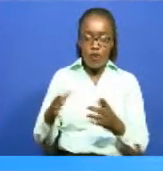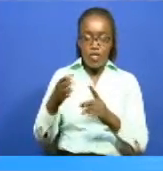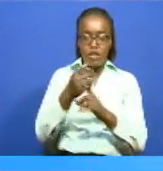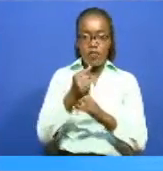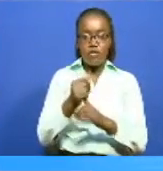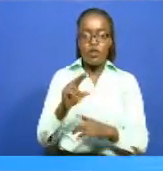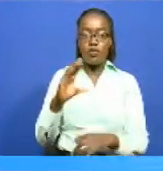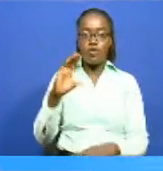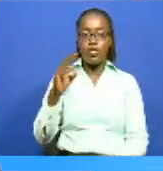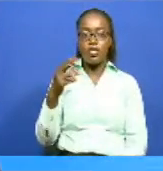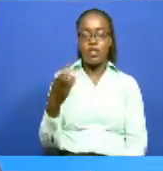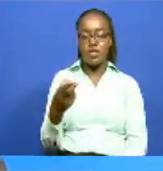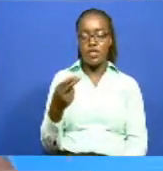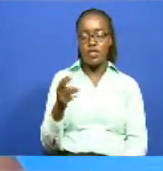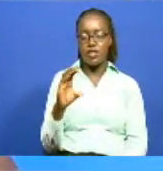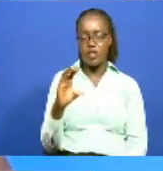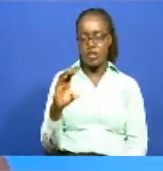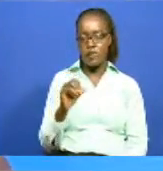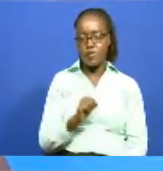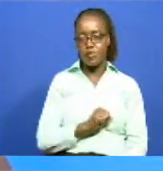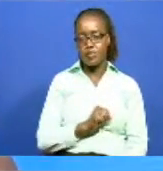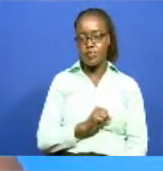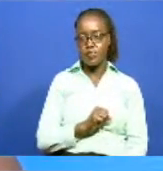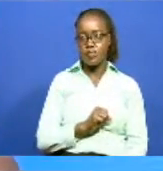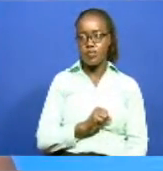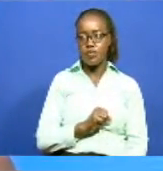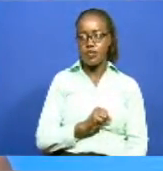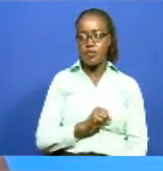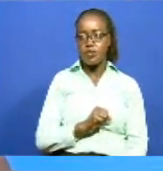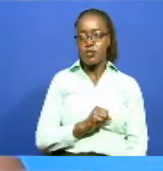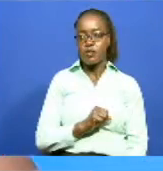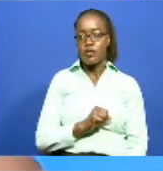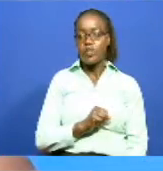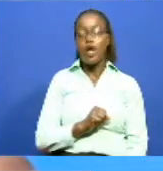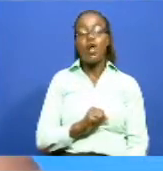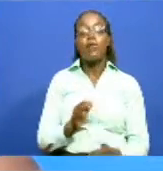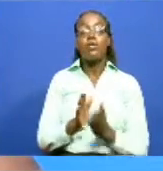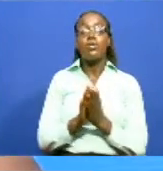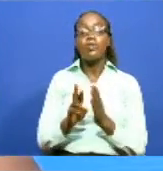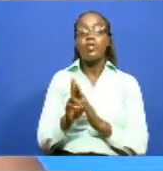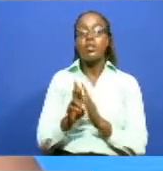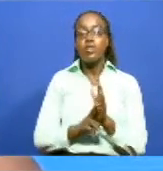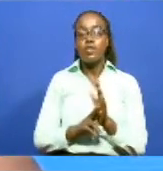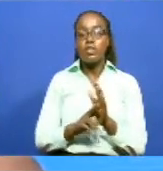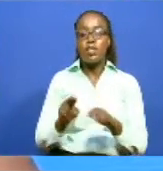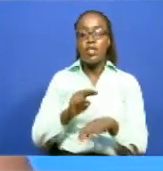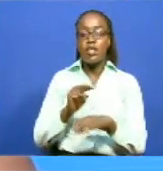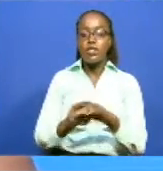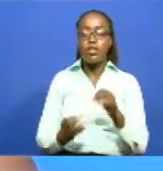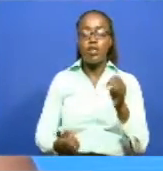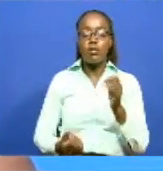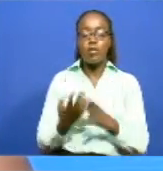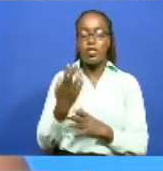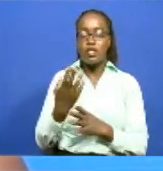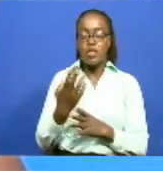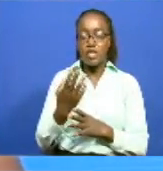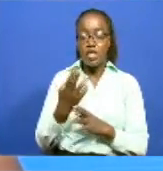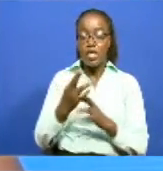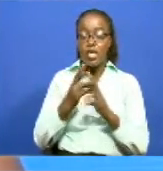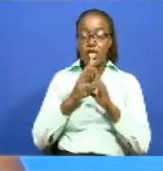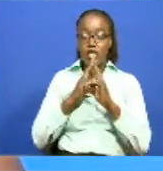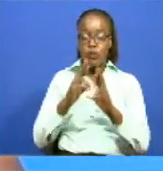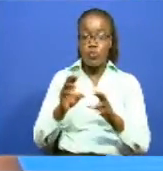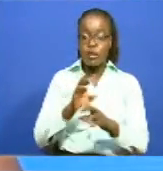dream. And so, with regards to the continued measures, the National Emergency Response Committee continues to